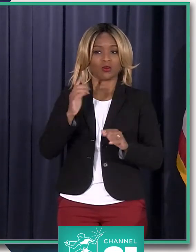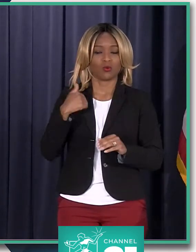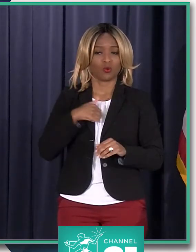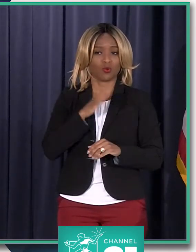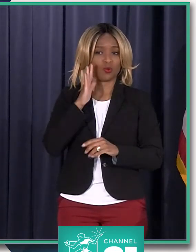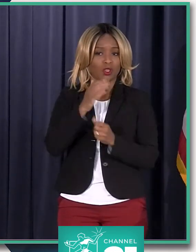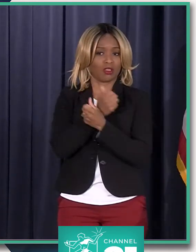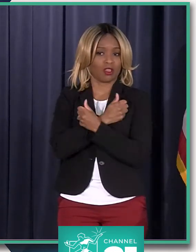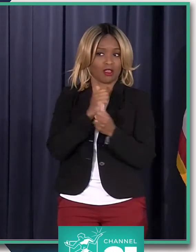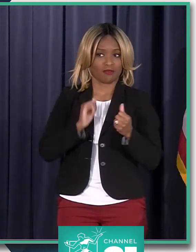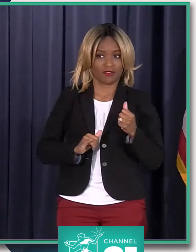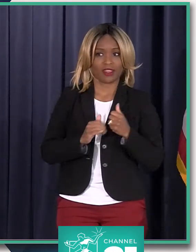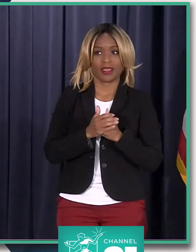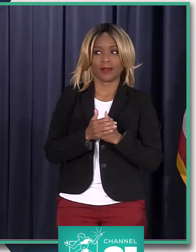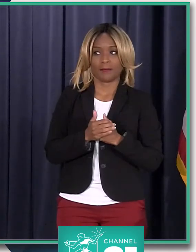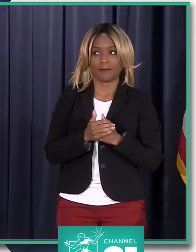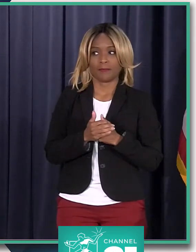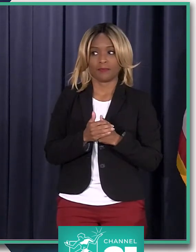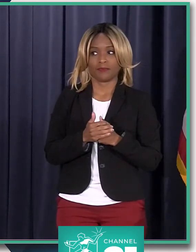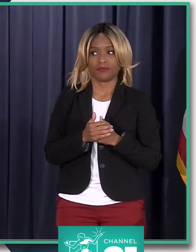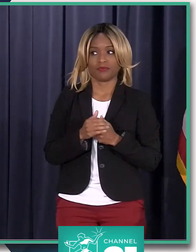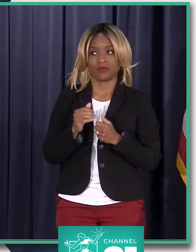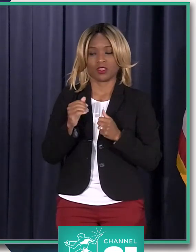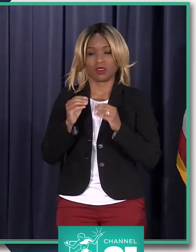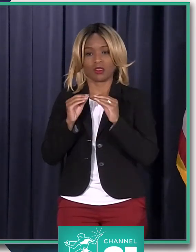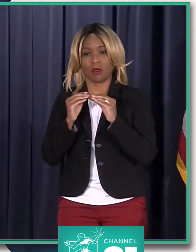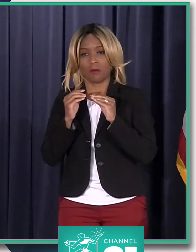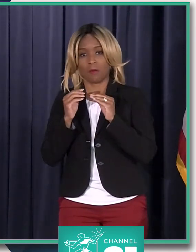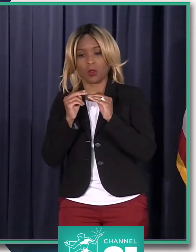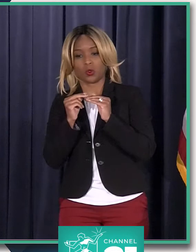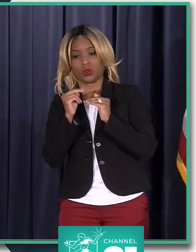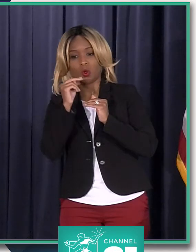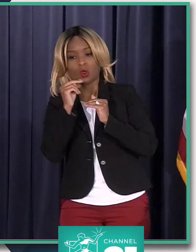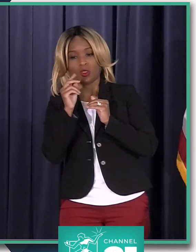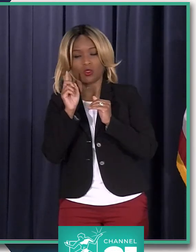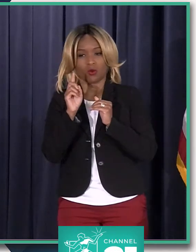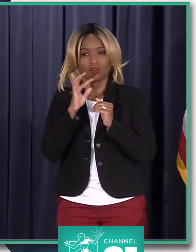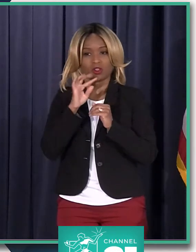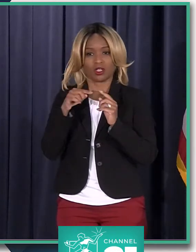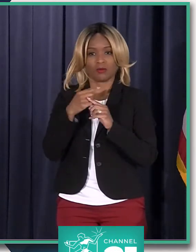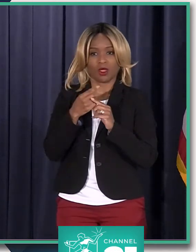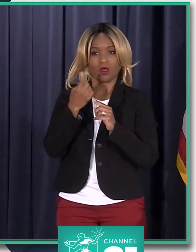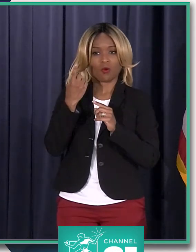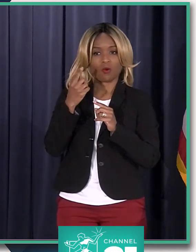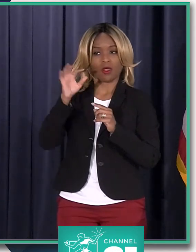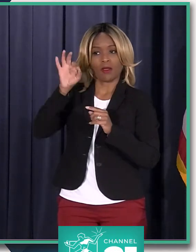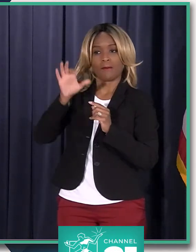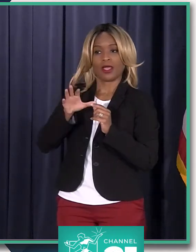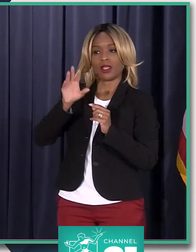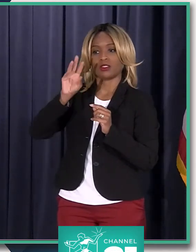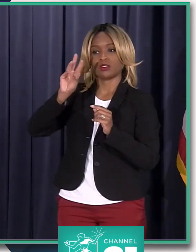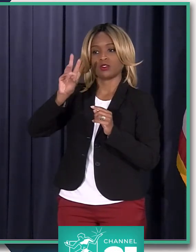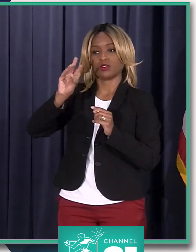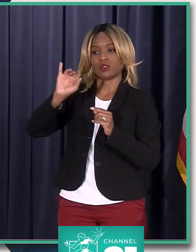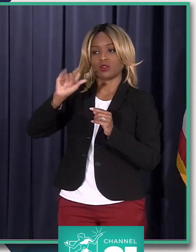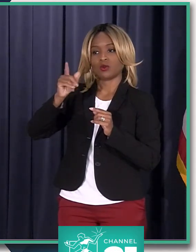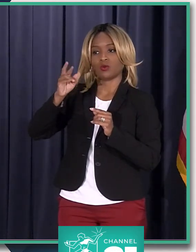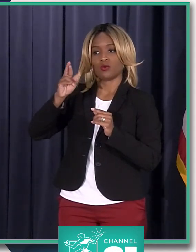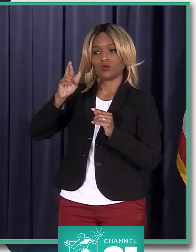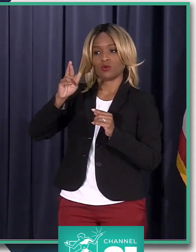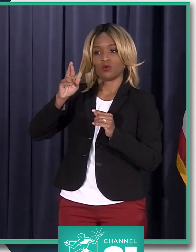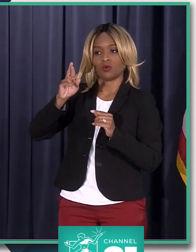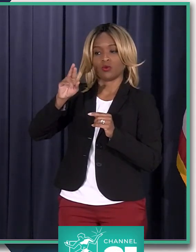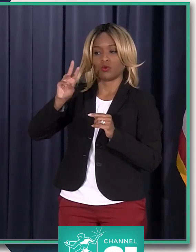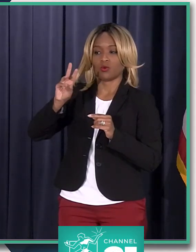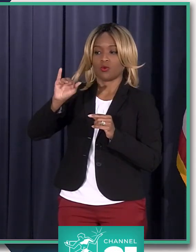that. It's a little bit north of you. One pastor, Pastor Wilkerson, renovated 25 houses and leased